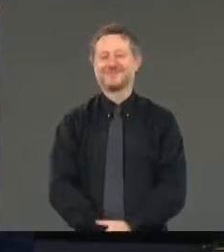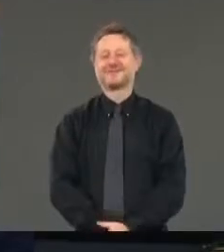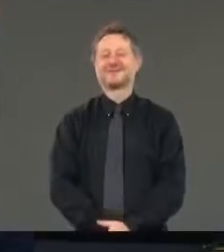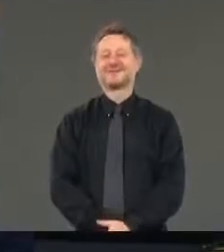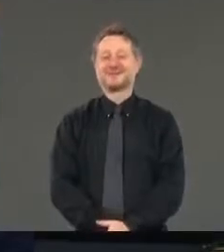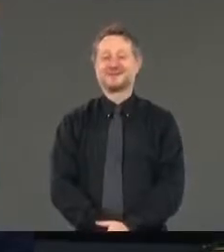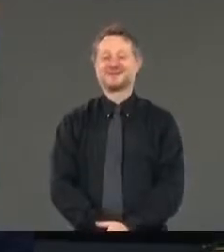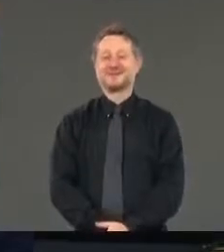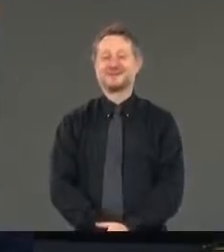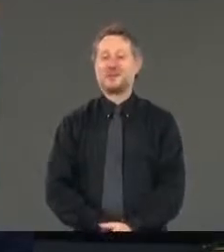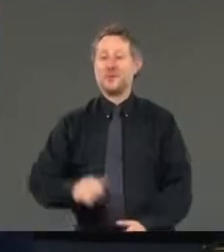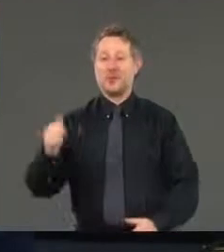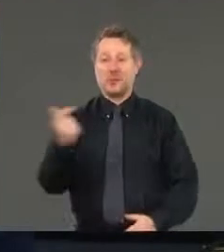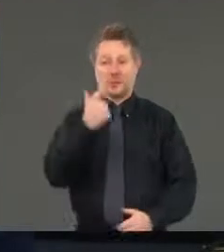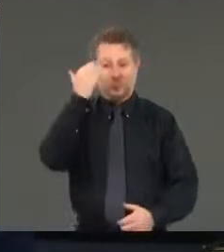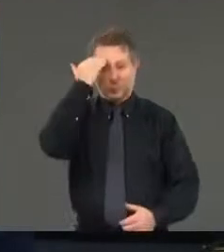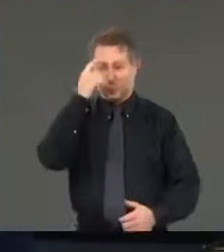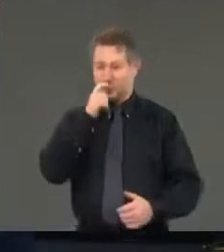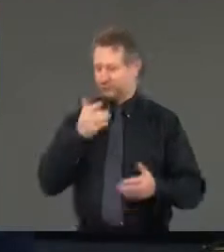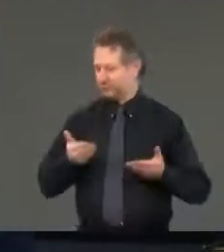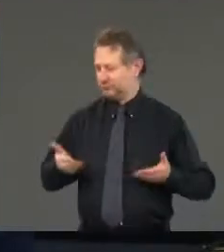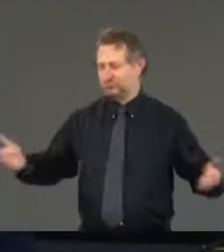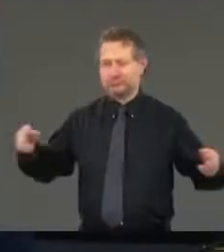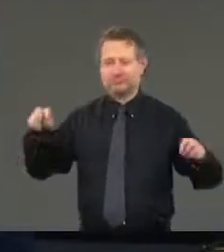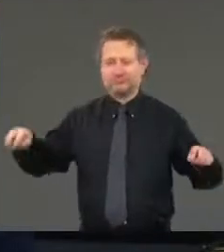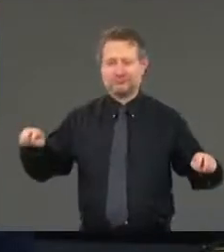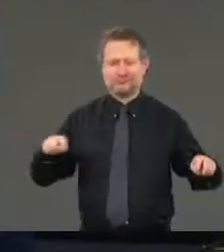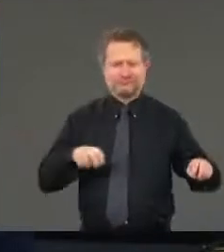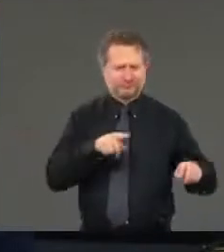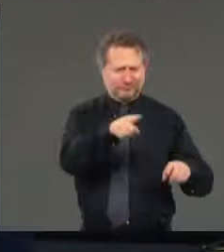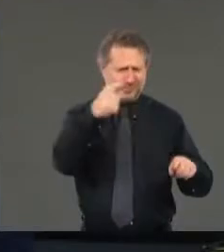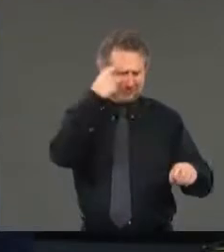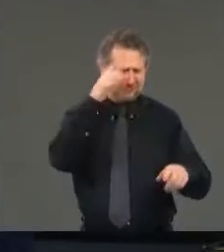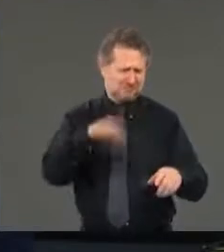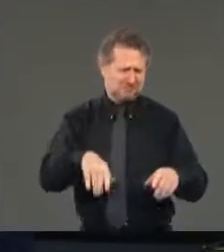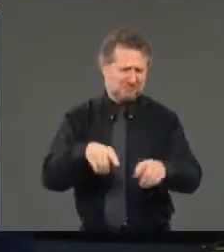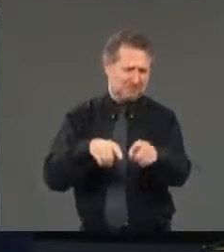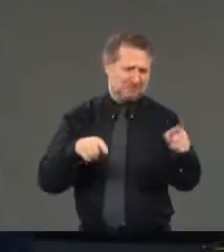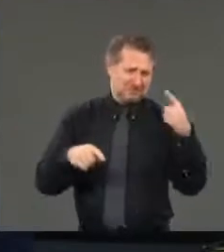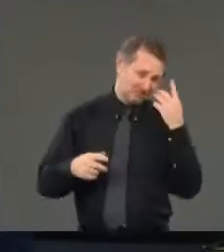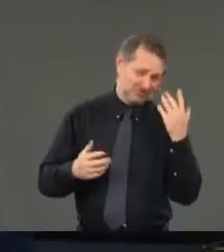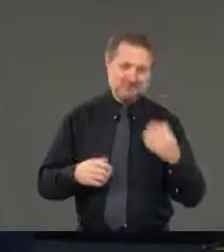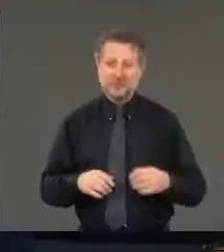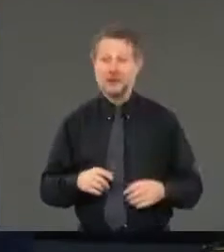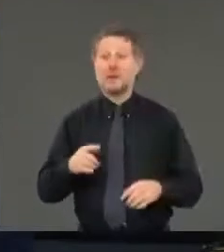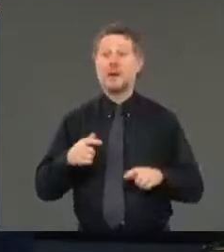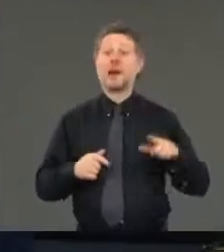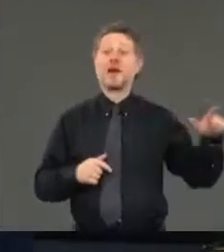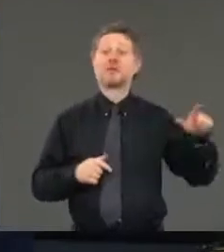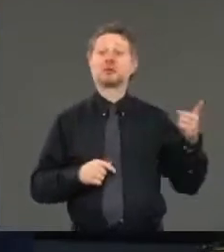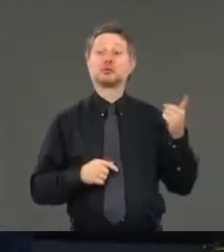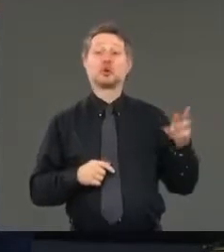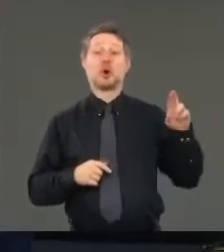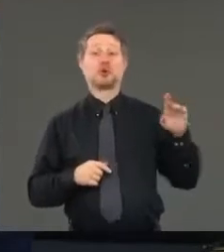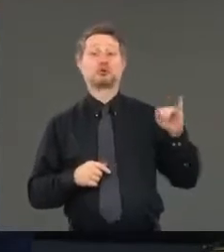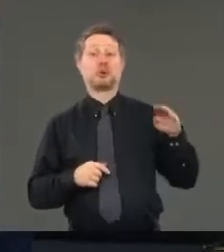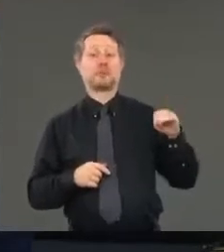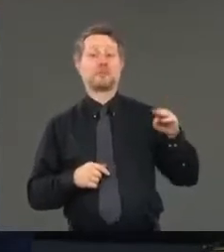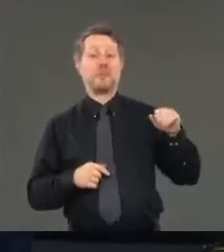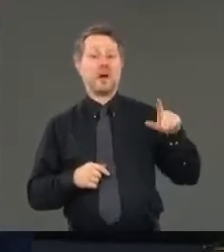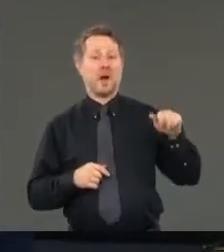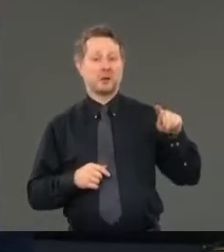Everyone knows the people who are here, I think, just in case. On my far left, Dr. Jim Malatras, not a real